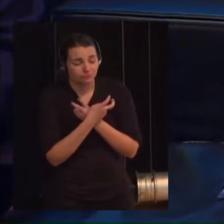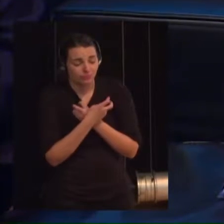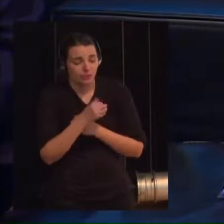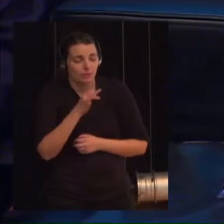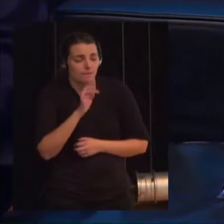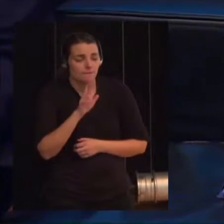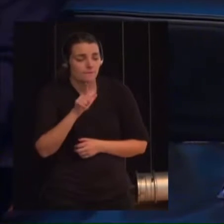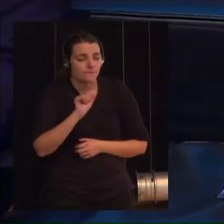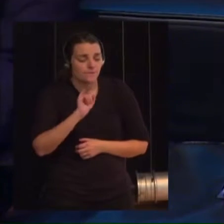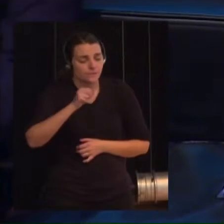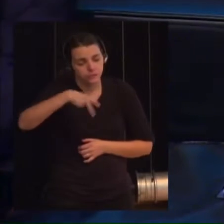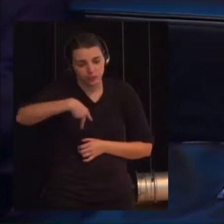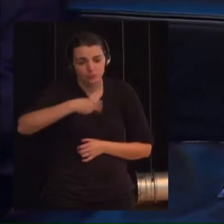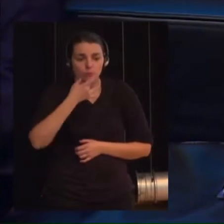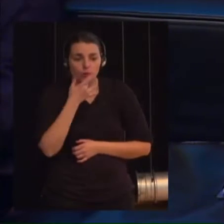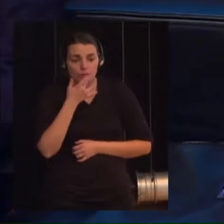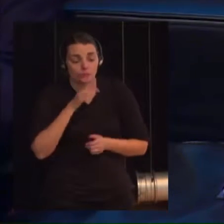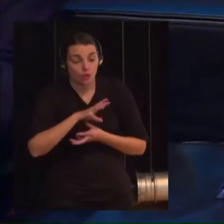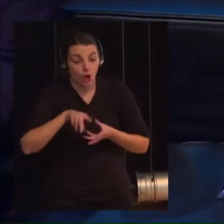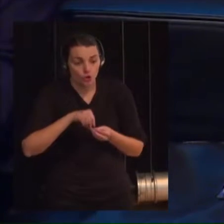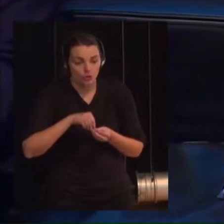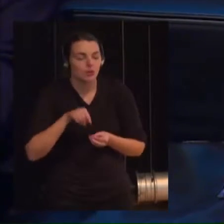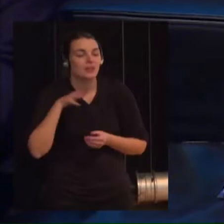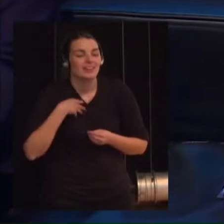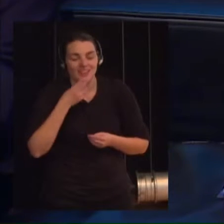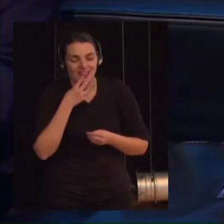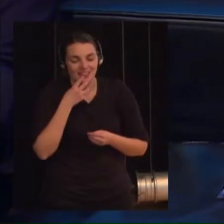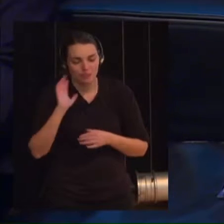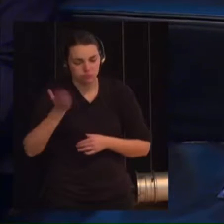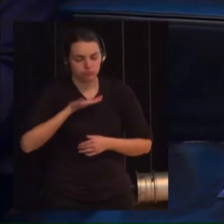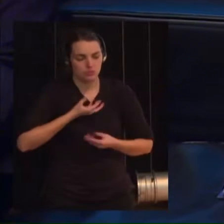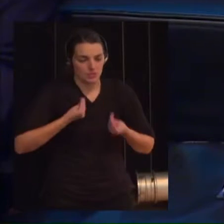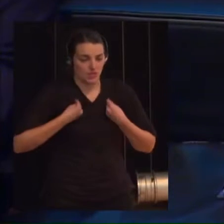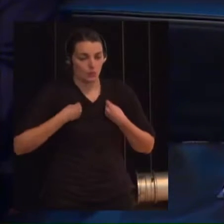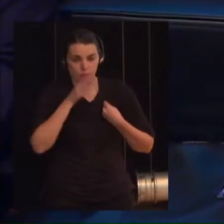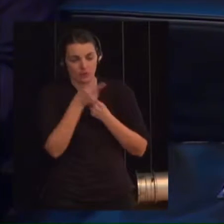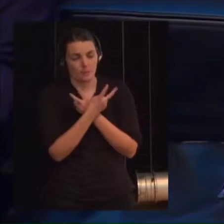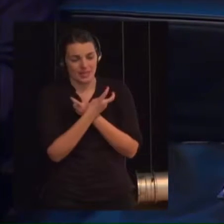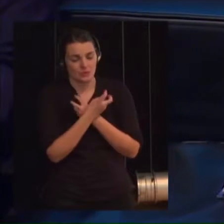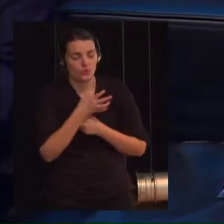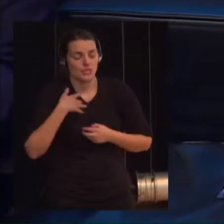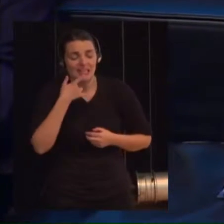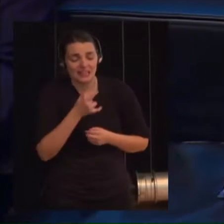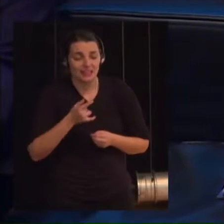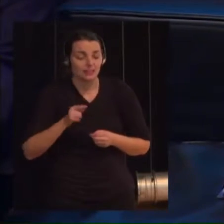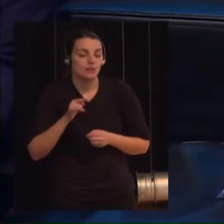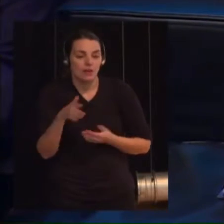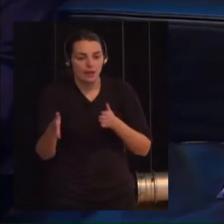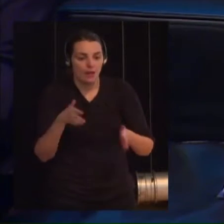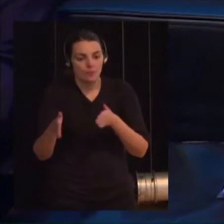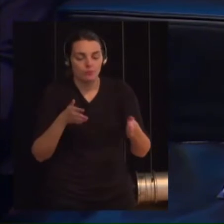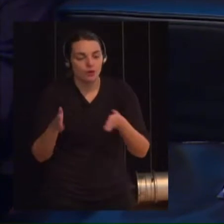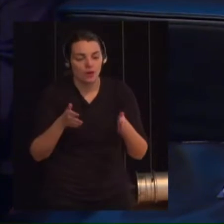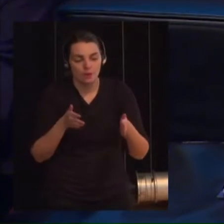with health problems as a result, that came at the same time as local newspapers were dying like flies. And one